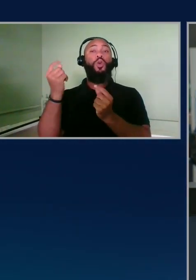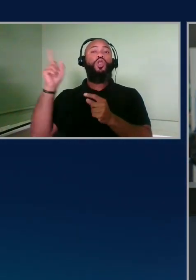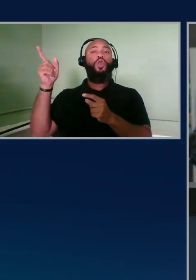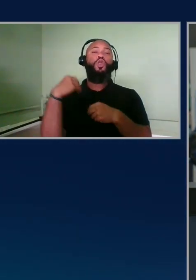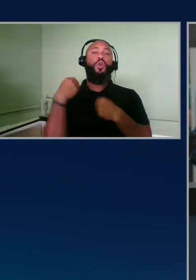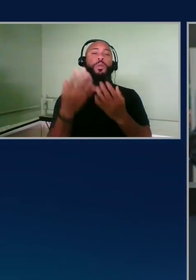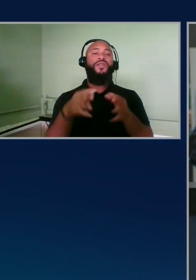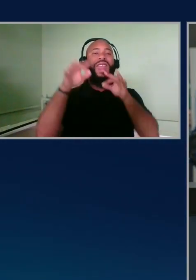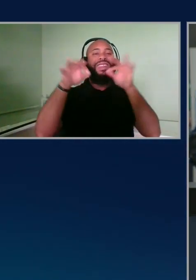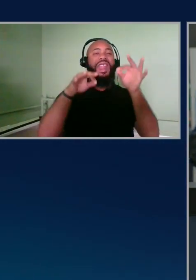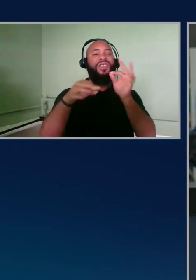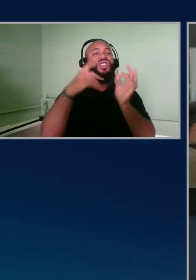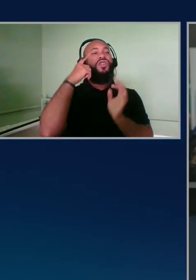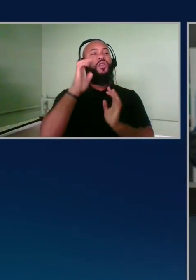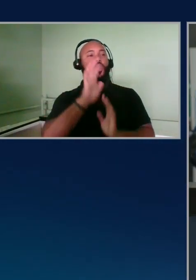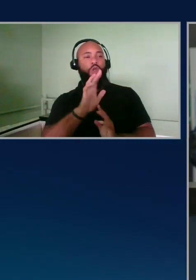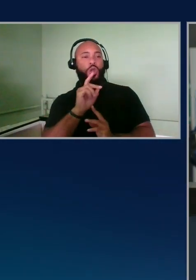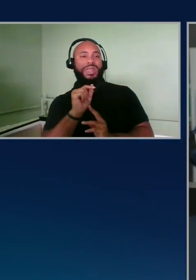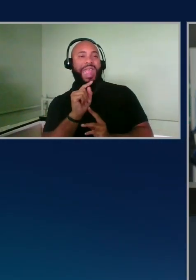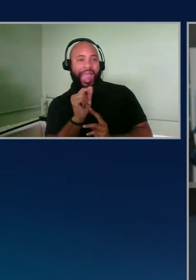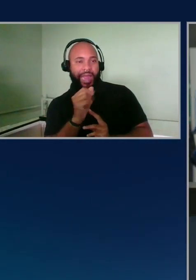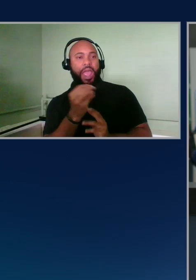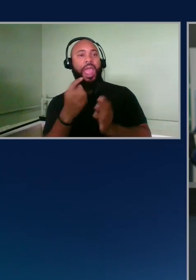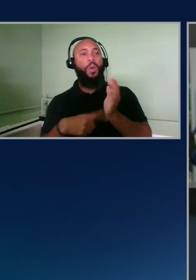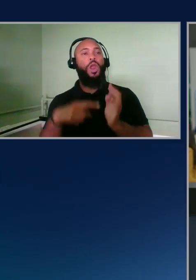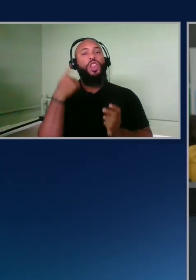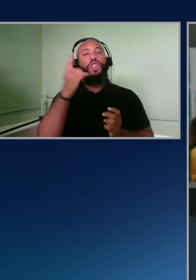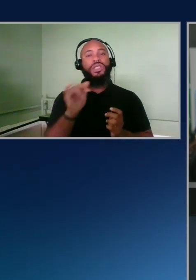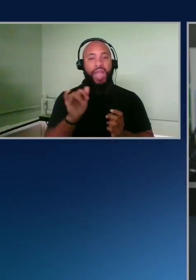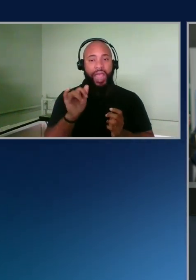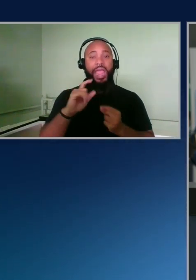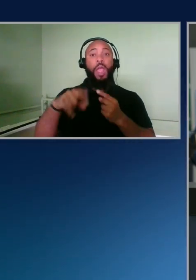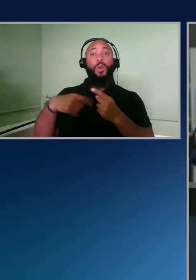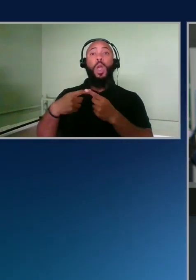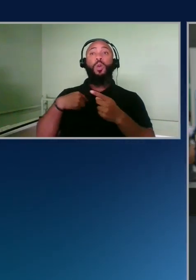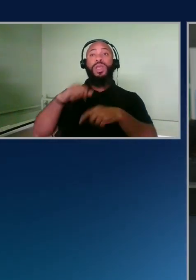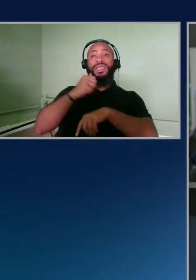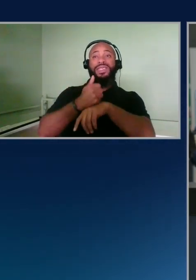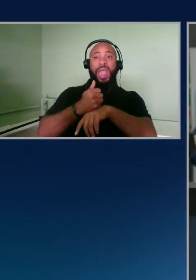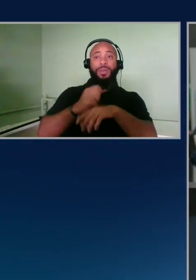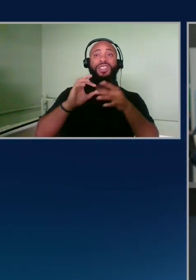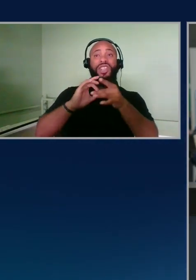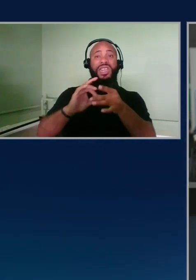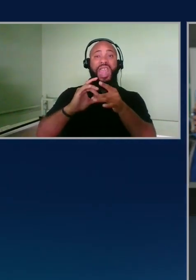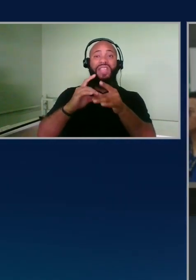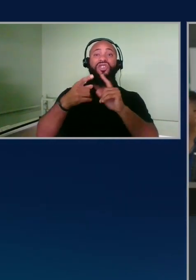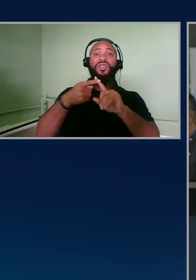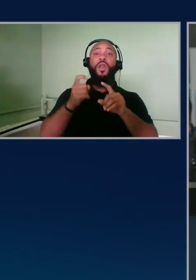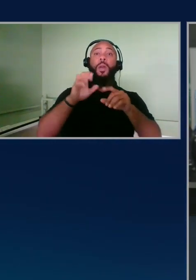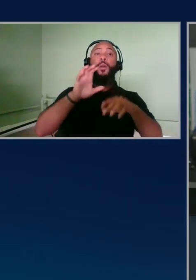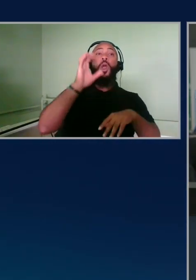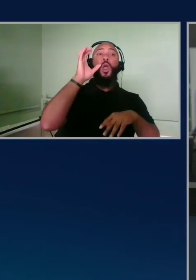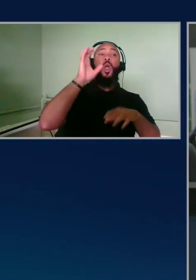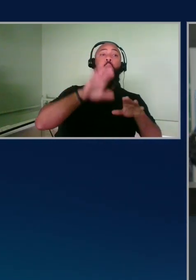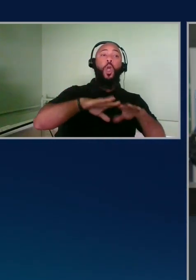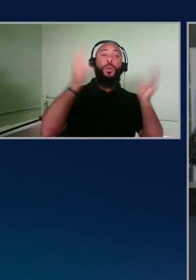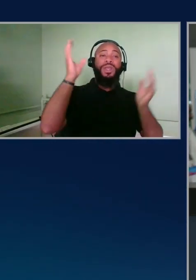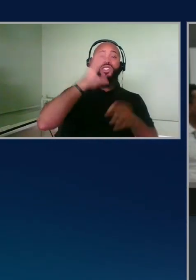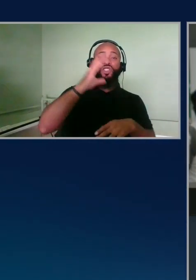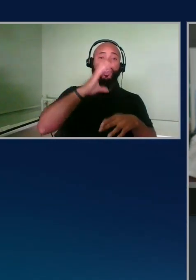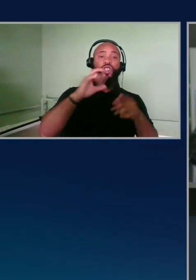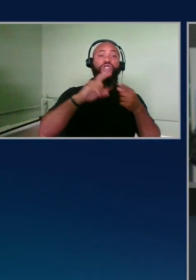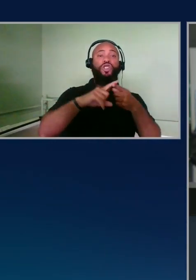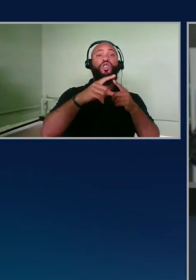like. And then, once we establish a connection from OpenSearch into the Glue Data Catalog, then we can infer all